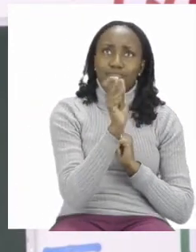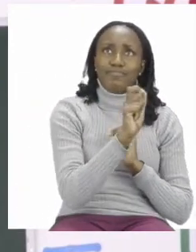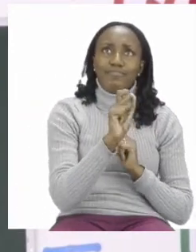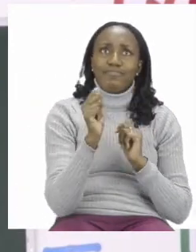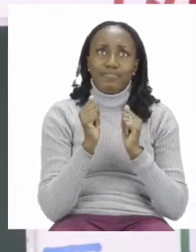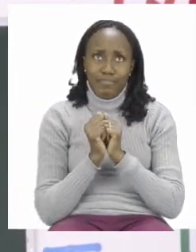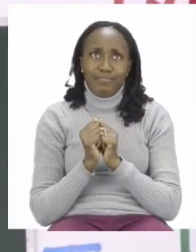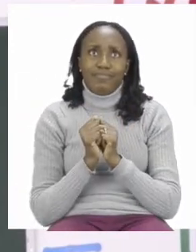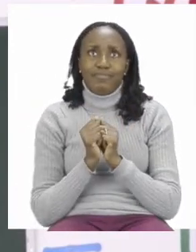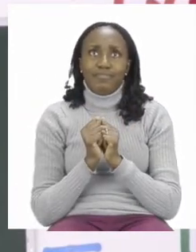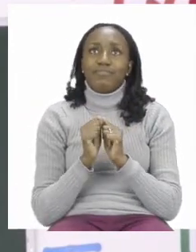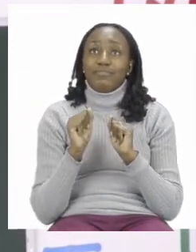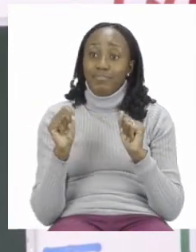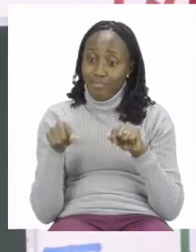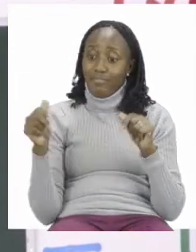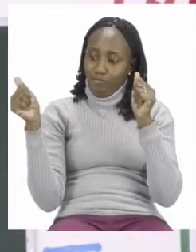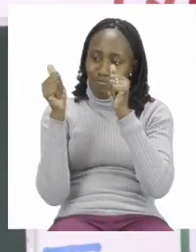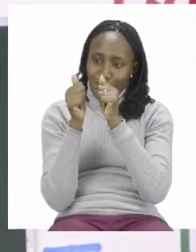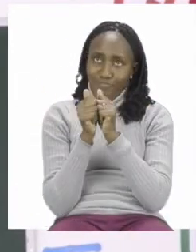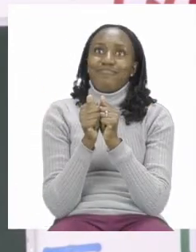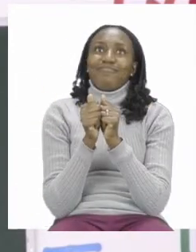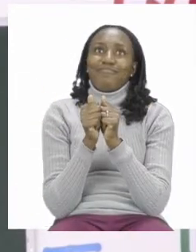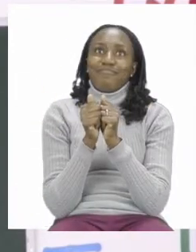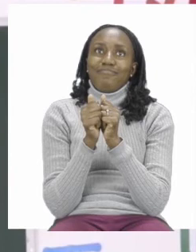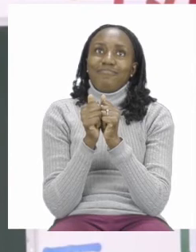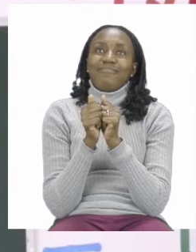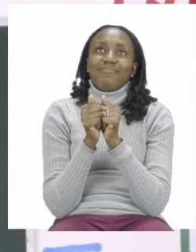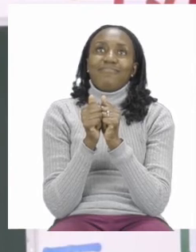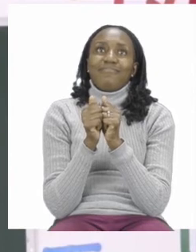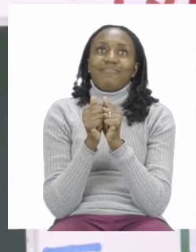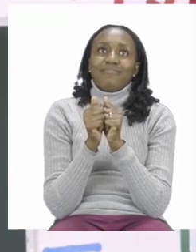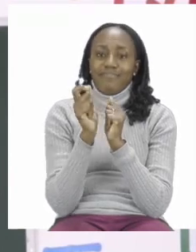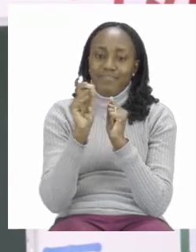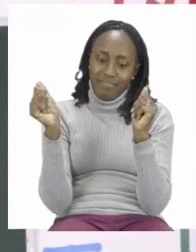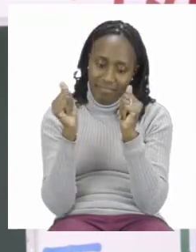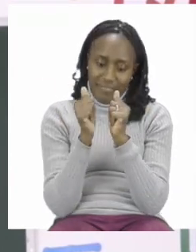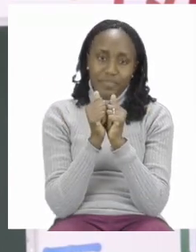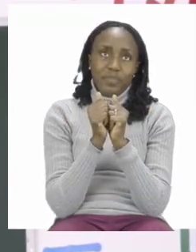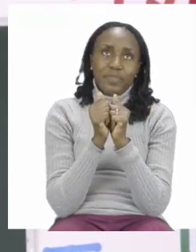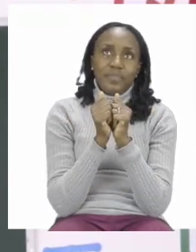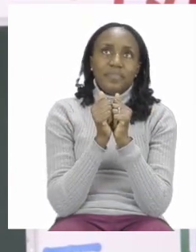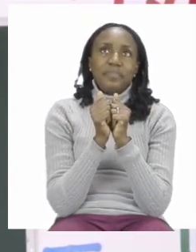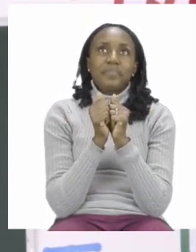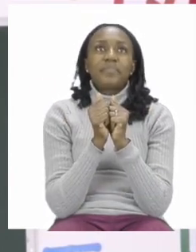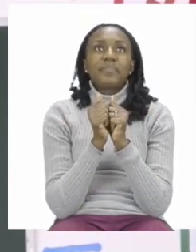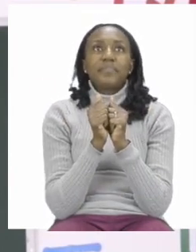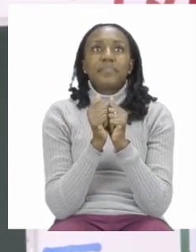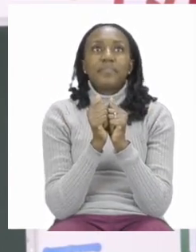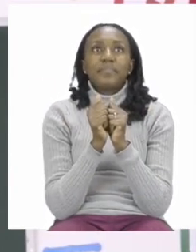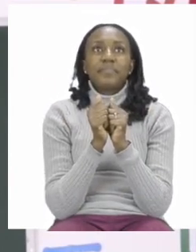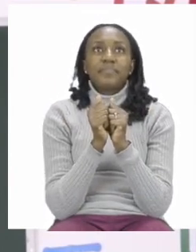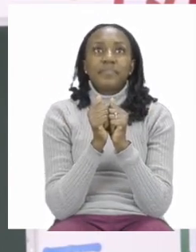of separating them in their place values, now we're going to put them together and using the same